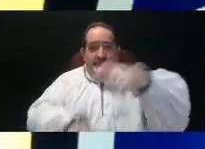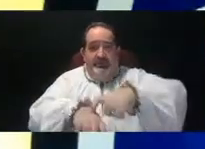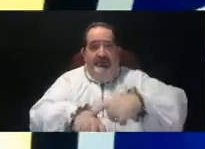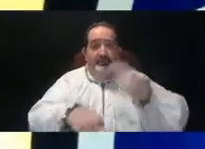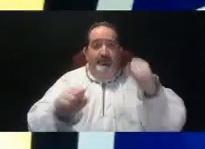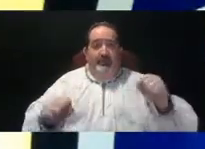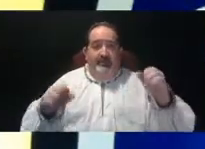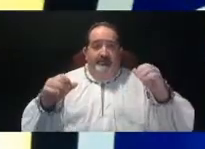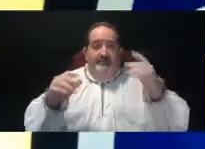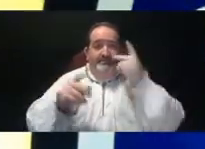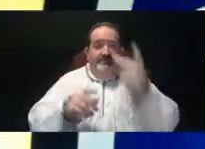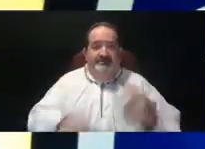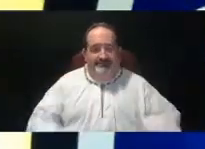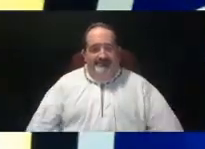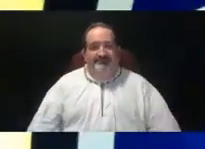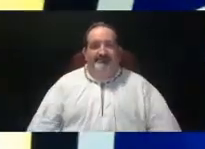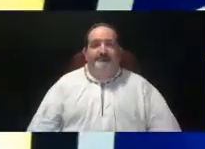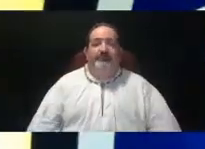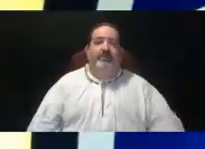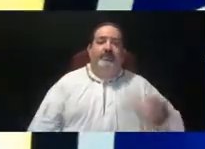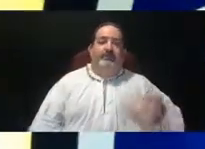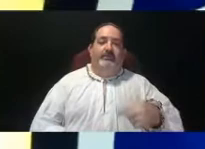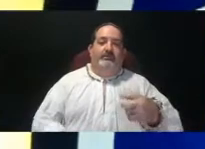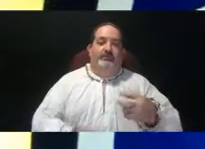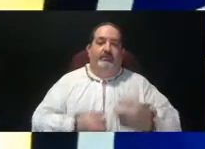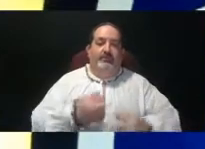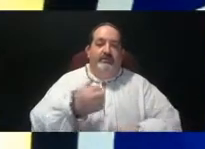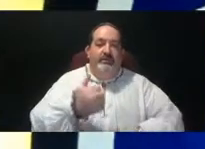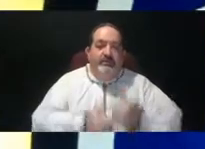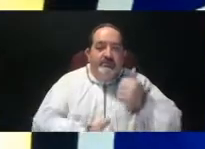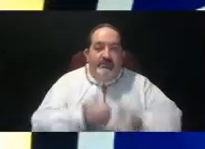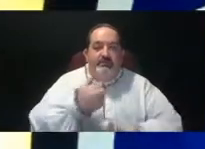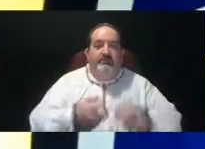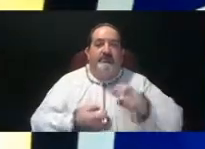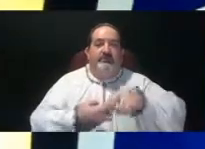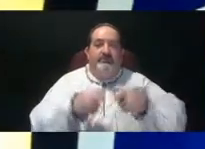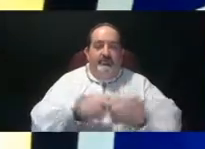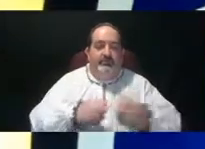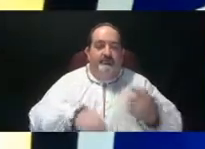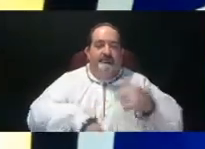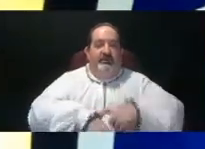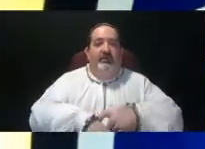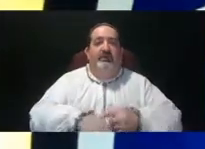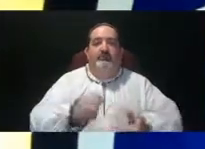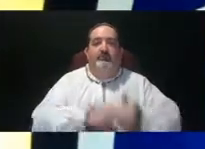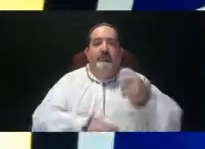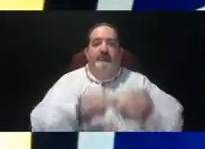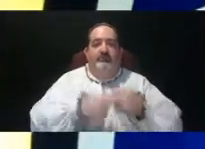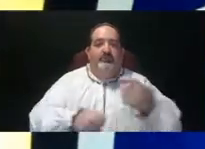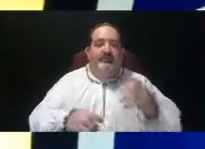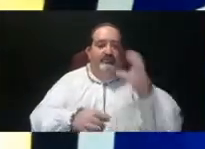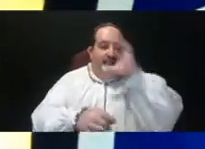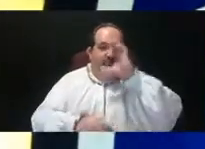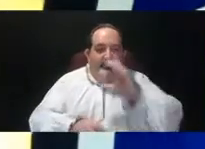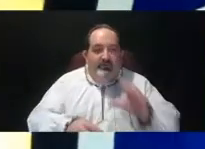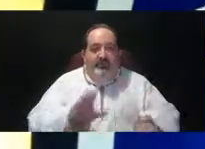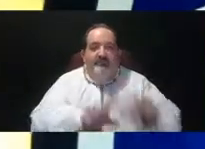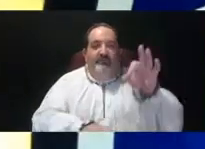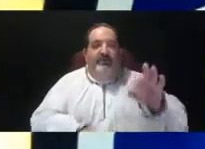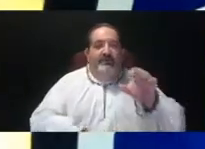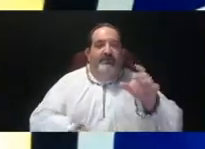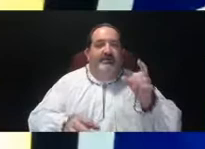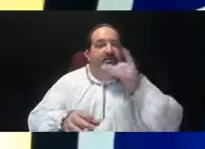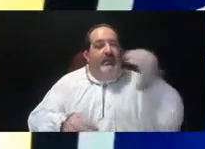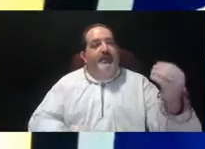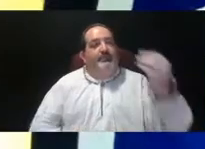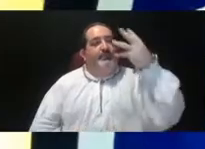we can. In these most difficult of times, it is difficult sometimes for us to find the light that we wish would be here